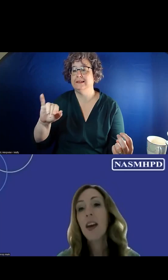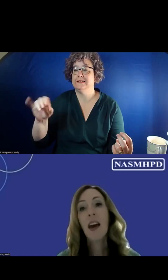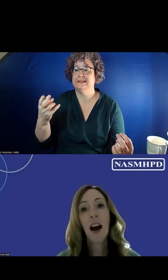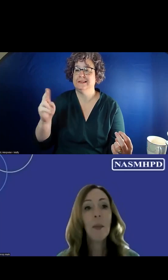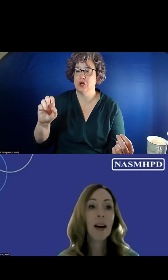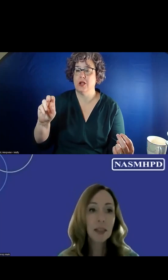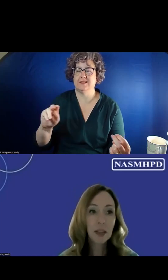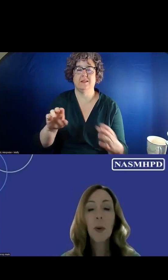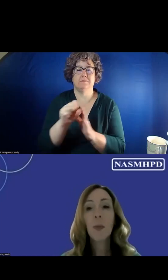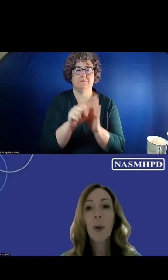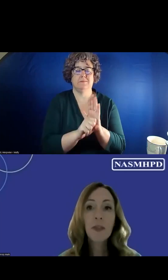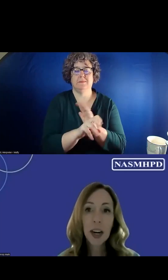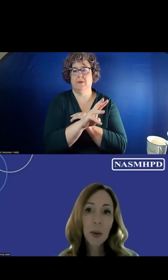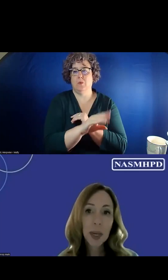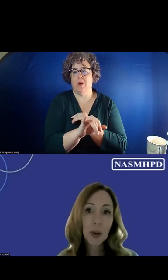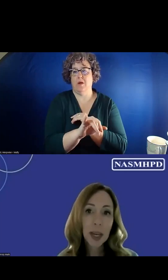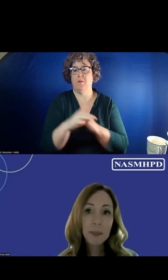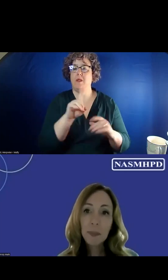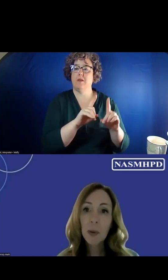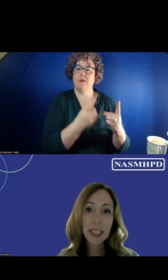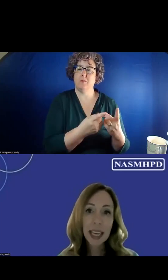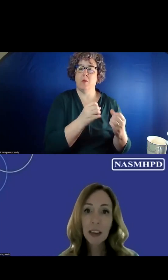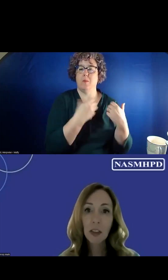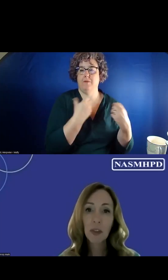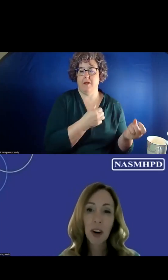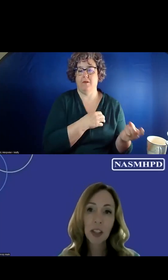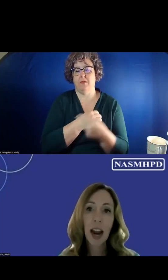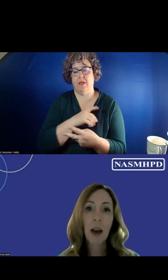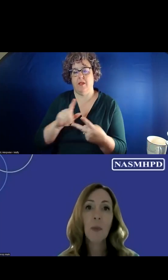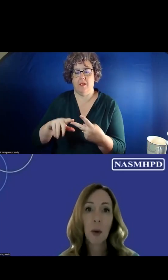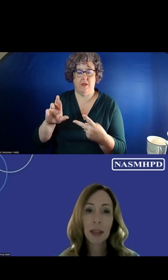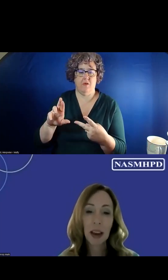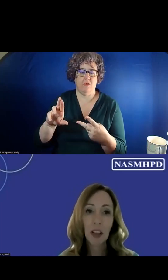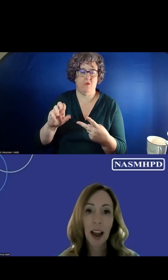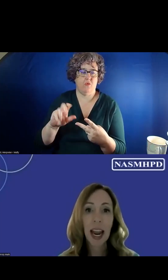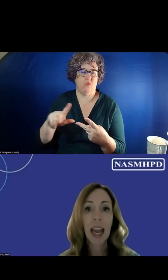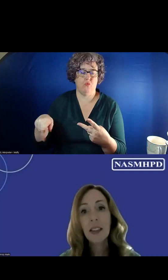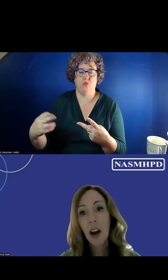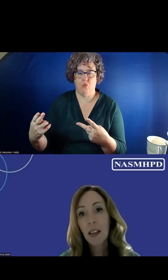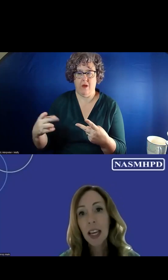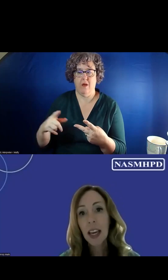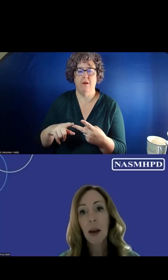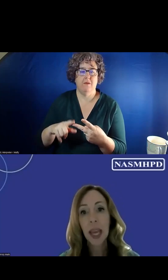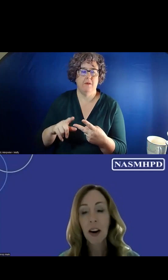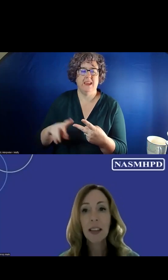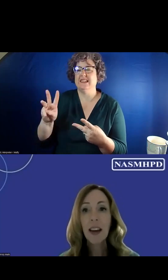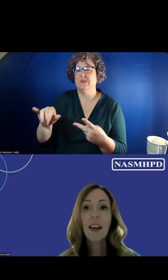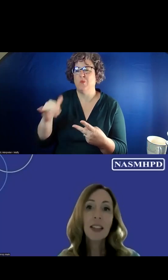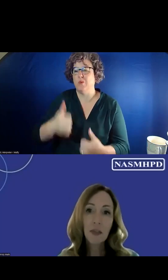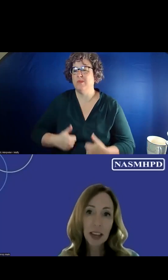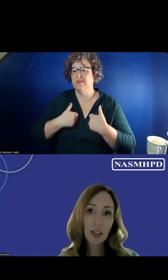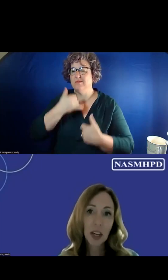Health. Also Ralph Nieder-Westerman, who's the executive director at Wyoming Lifeline, and his colleague,